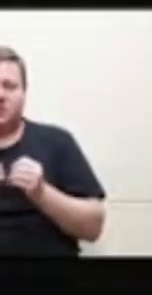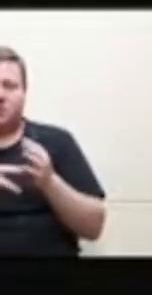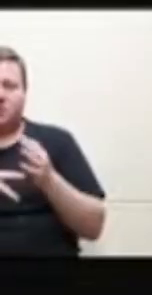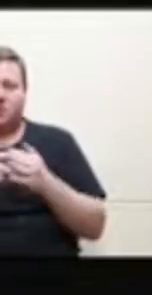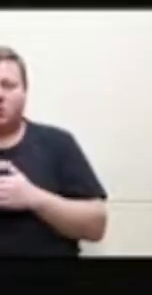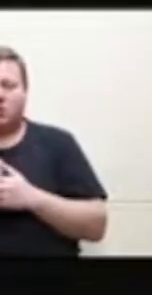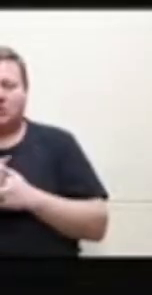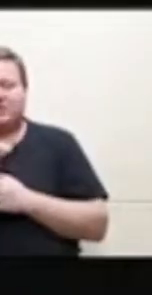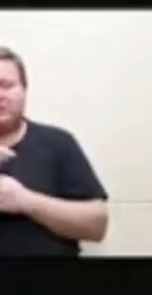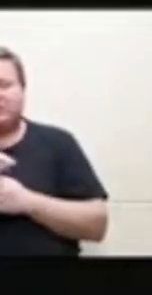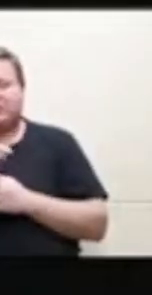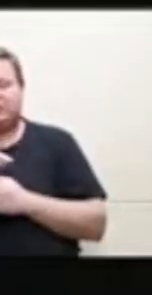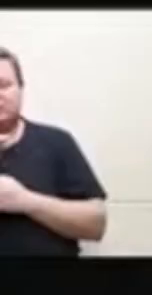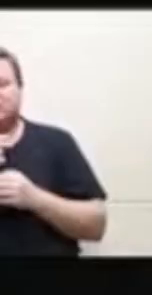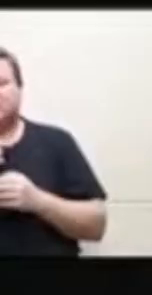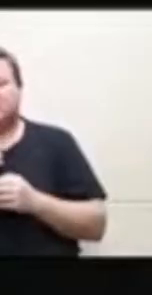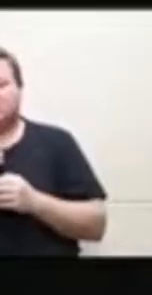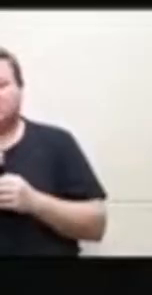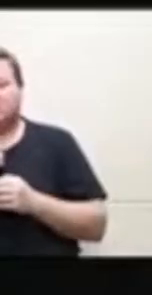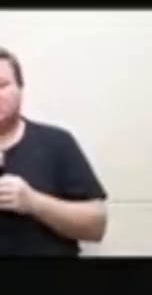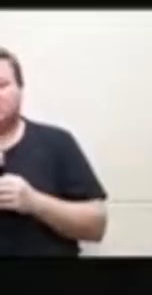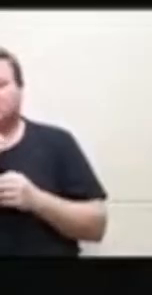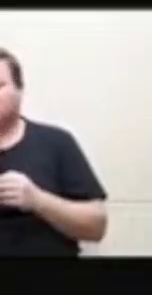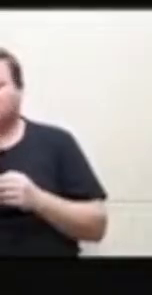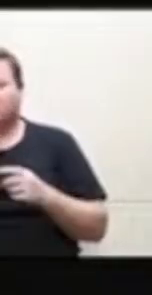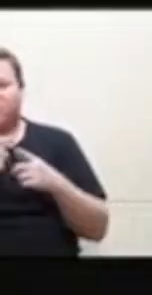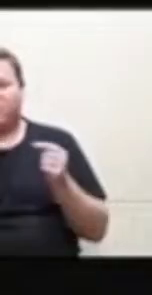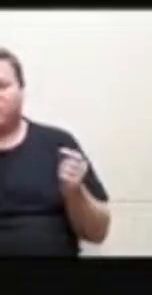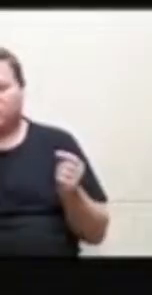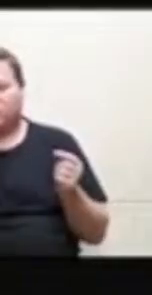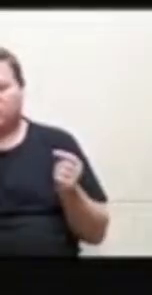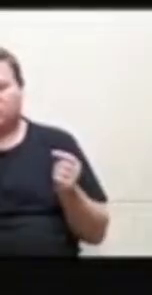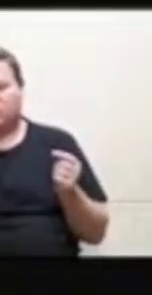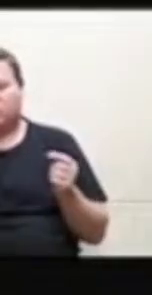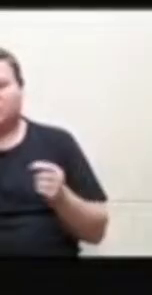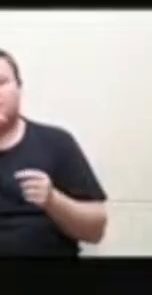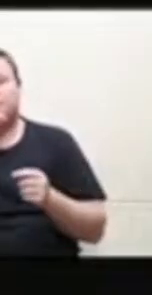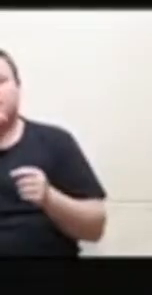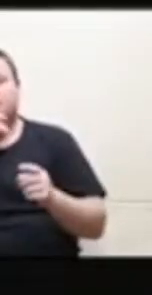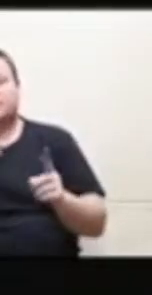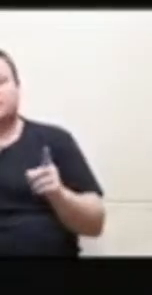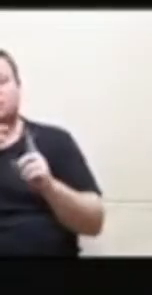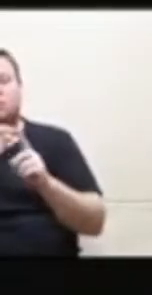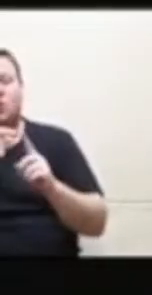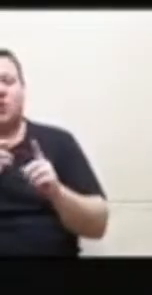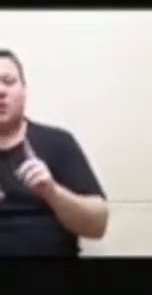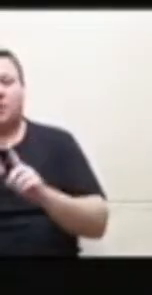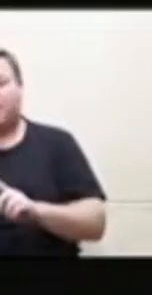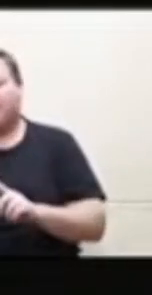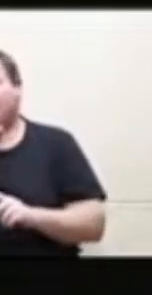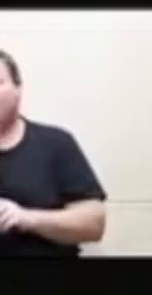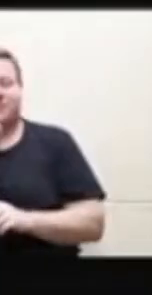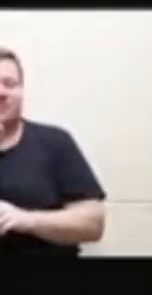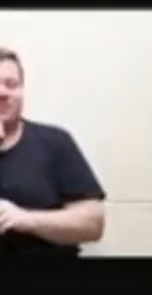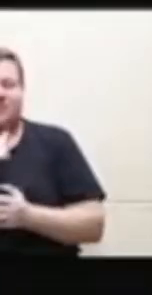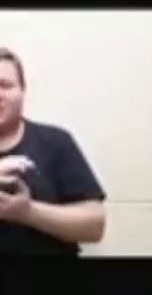year were not completed. In other words, you didn't meet the target on what you planned. You did a lot,